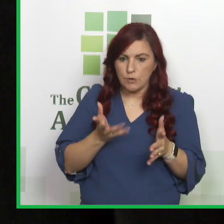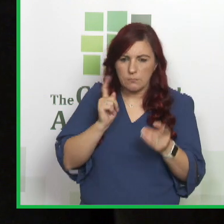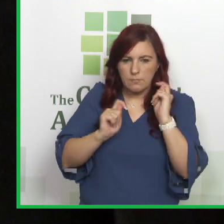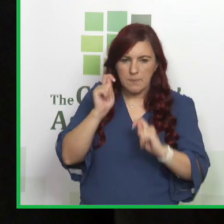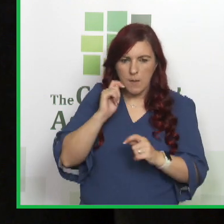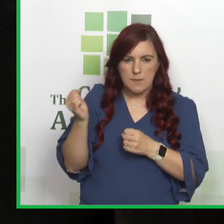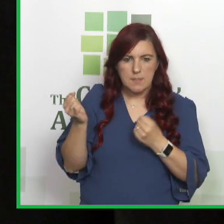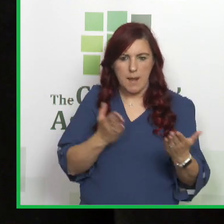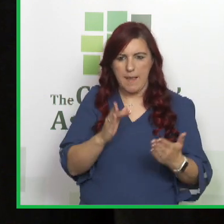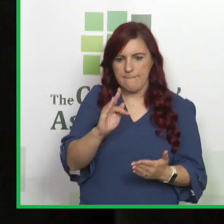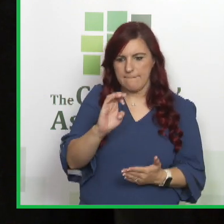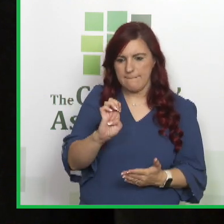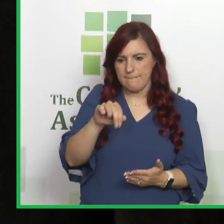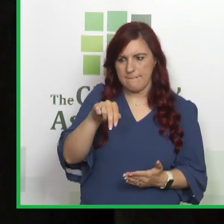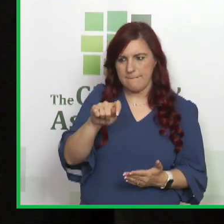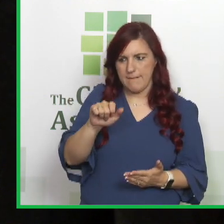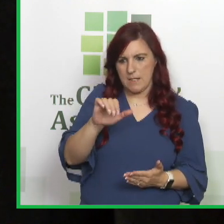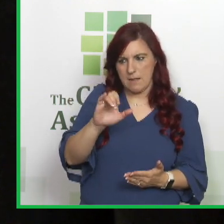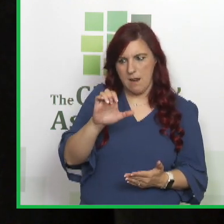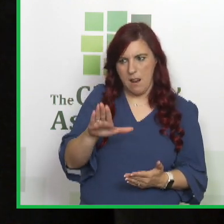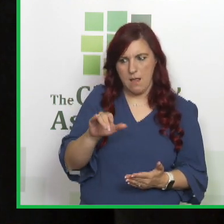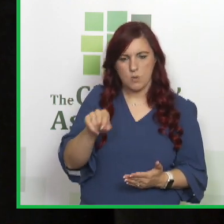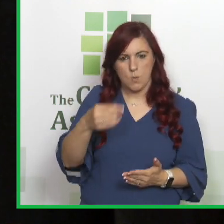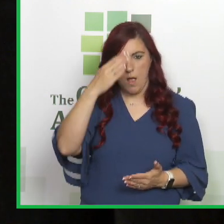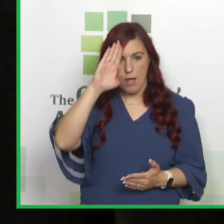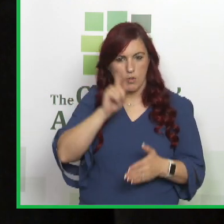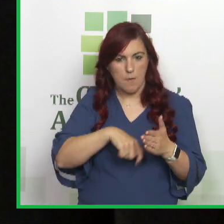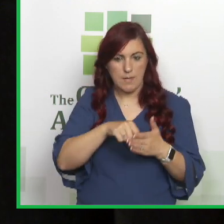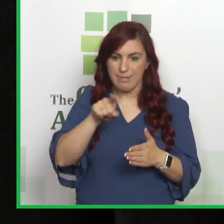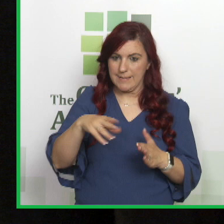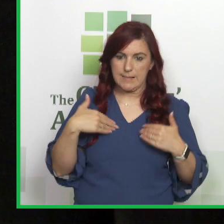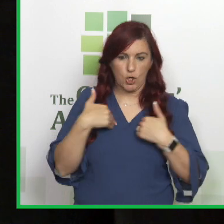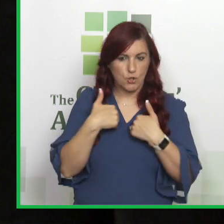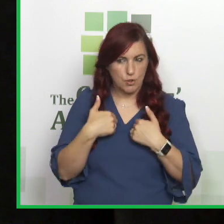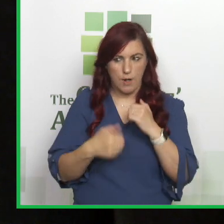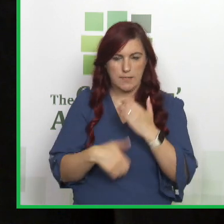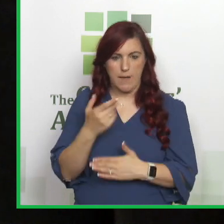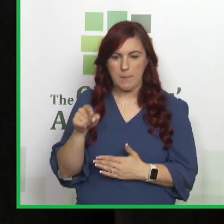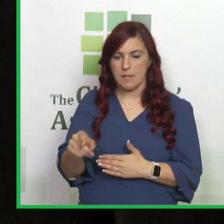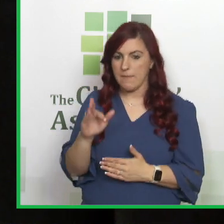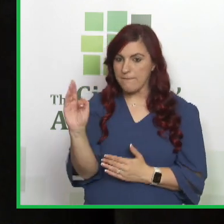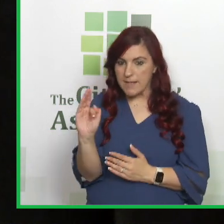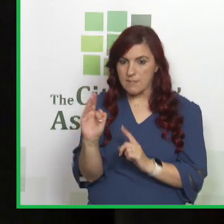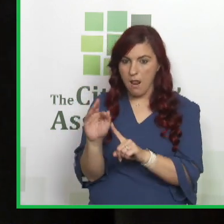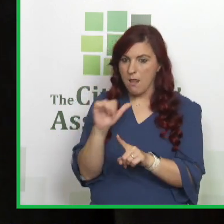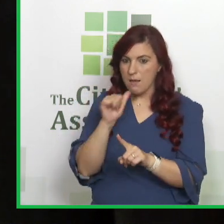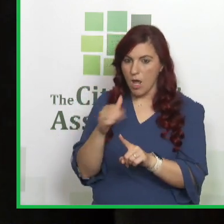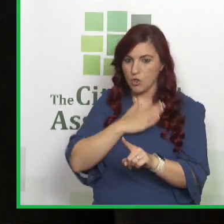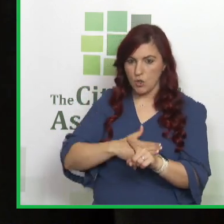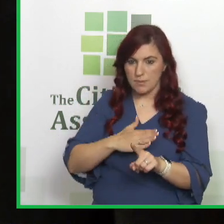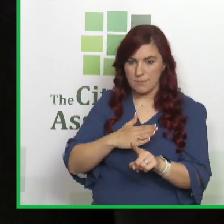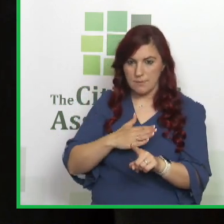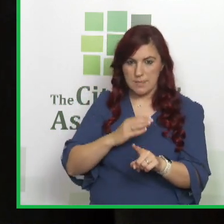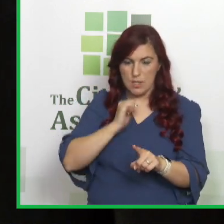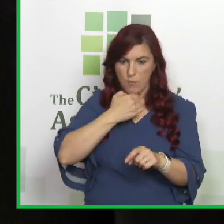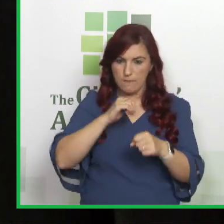supply of fentanyl into the Irish market. This is a very concerning development, as fentanyl is not just significant, as you know, to opioid users,